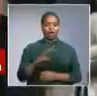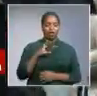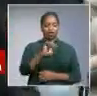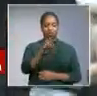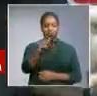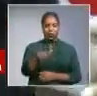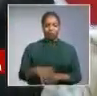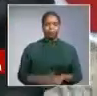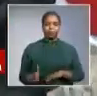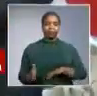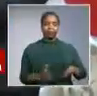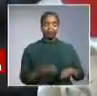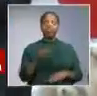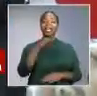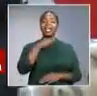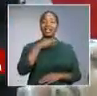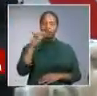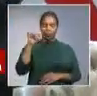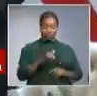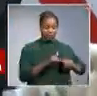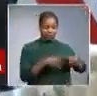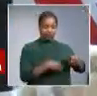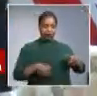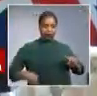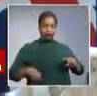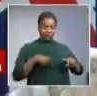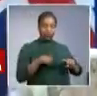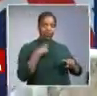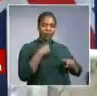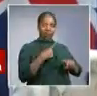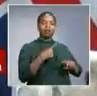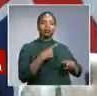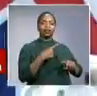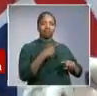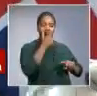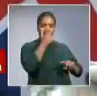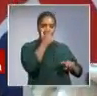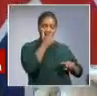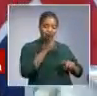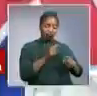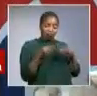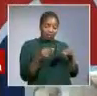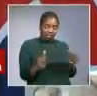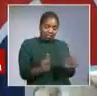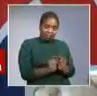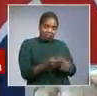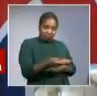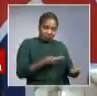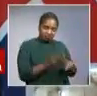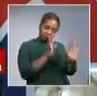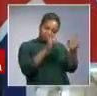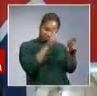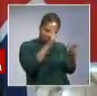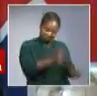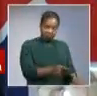British Prime Minister Theresa May jets into South Africa, endorsing President Cyril Ramaphosa's investment drive and pledging